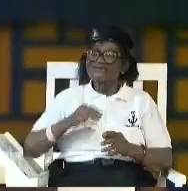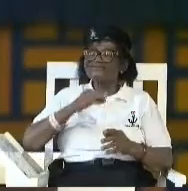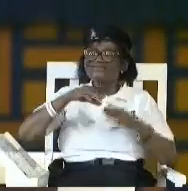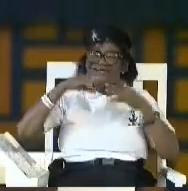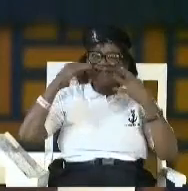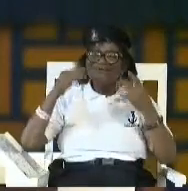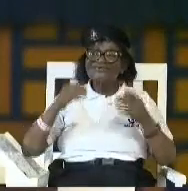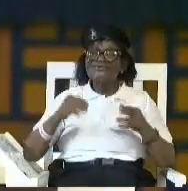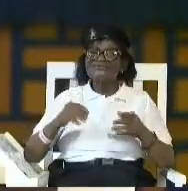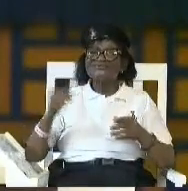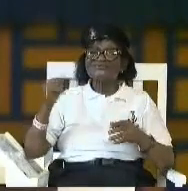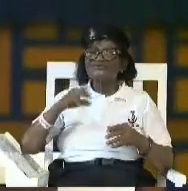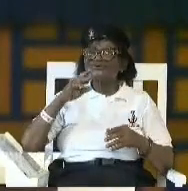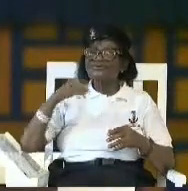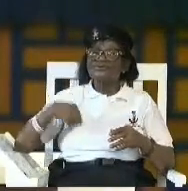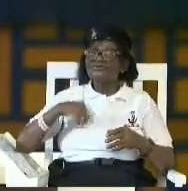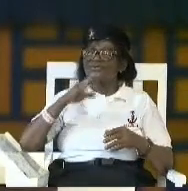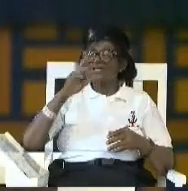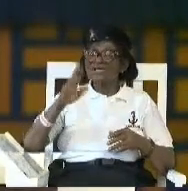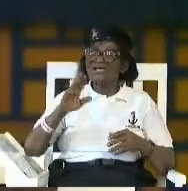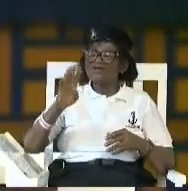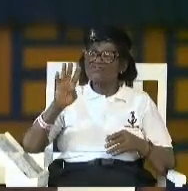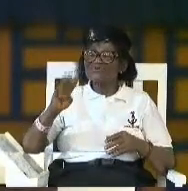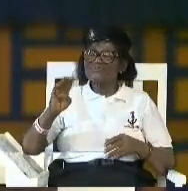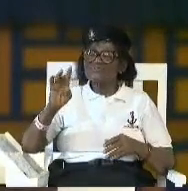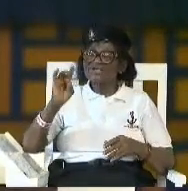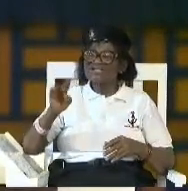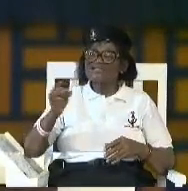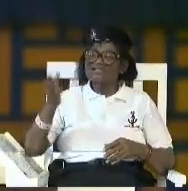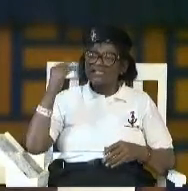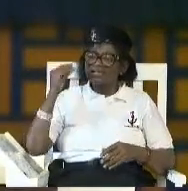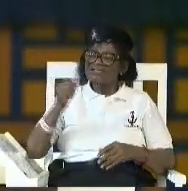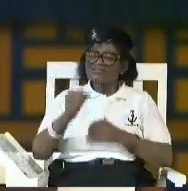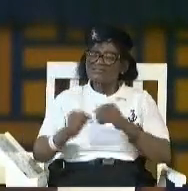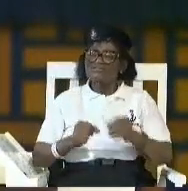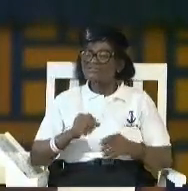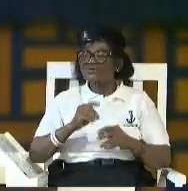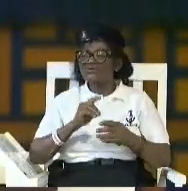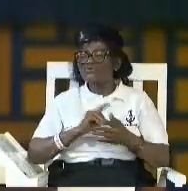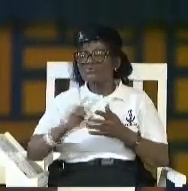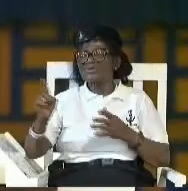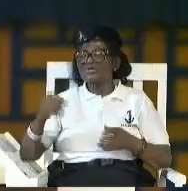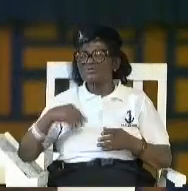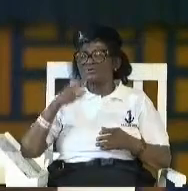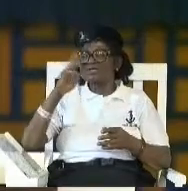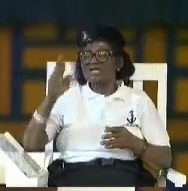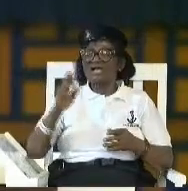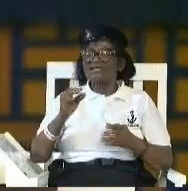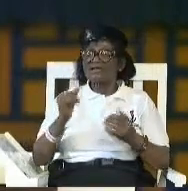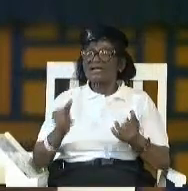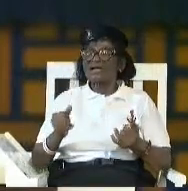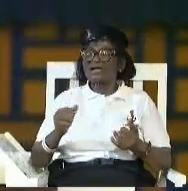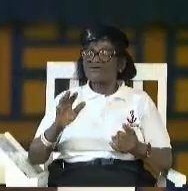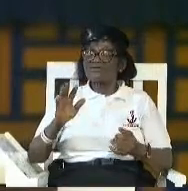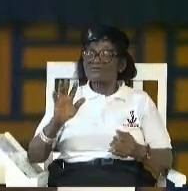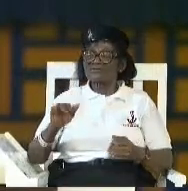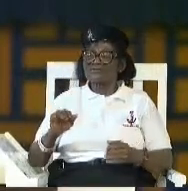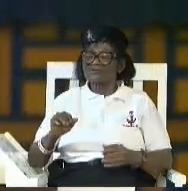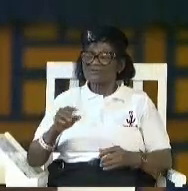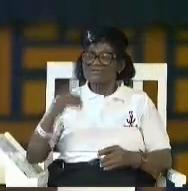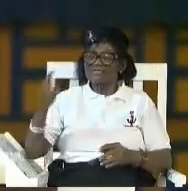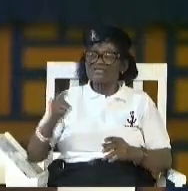You are 53 now. Why are you kidding?" But the doctor went